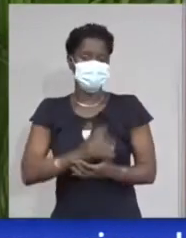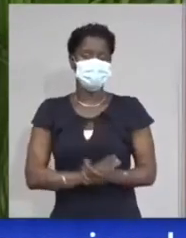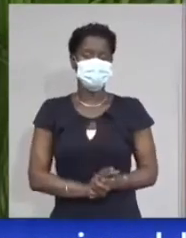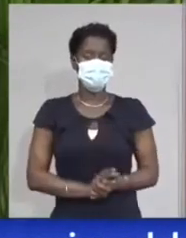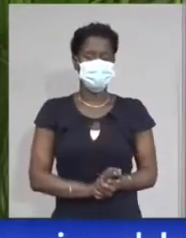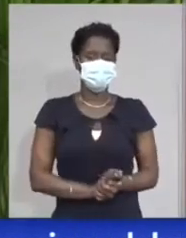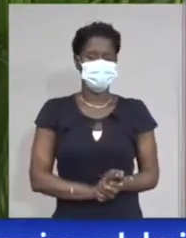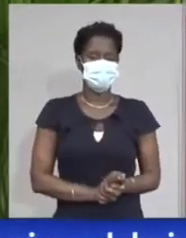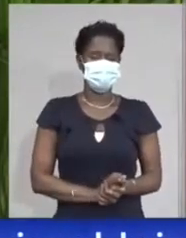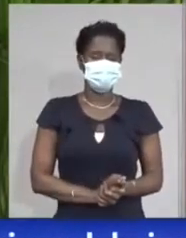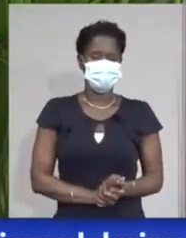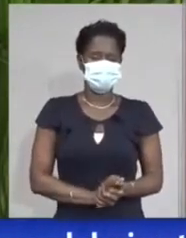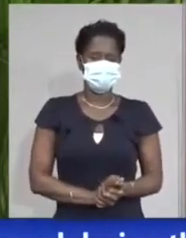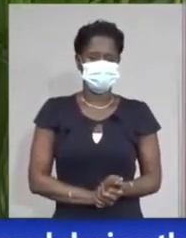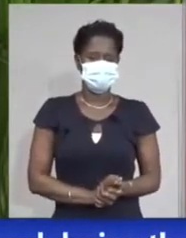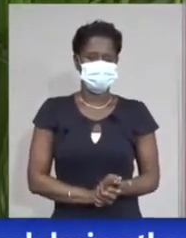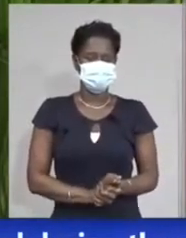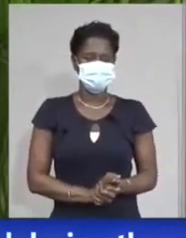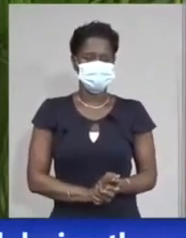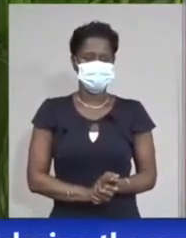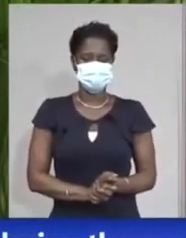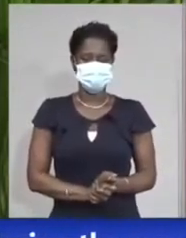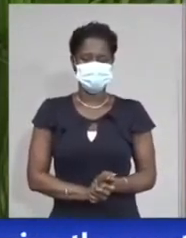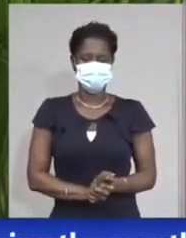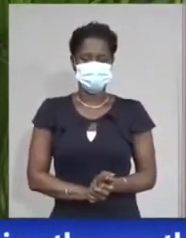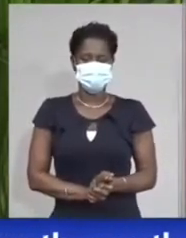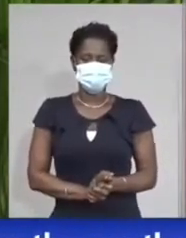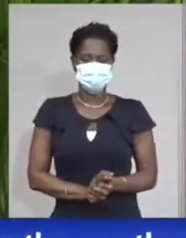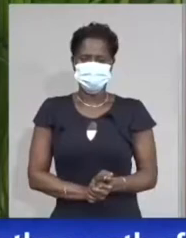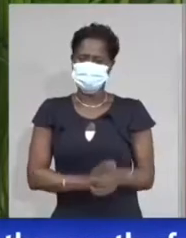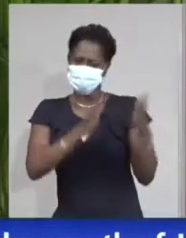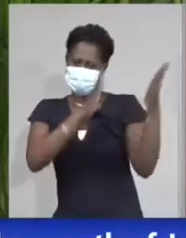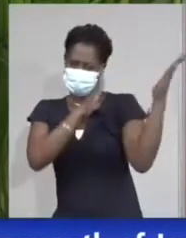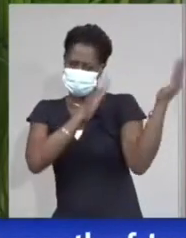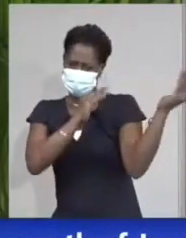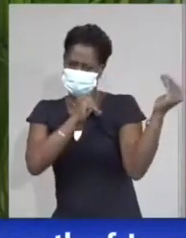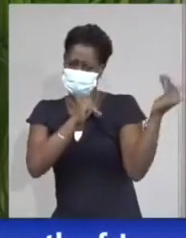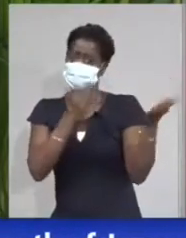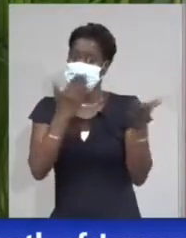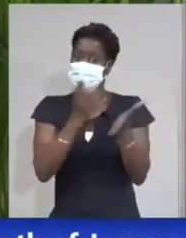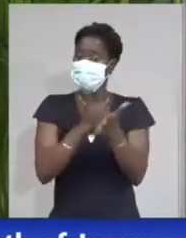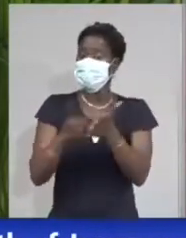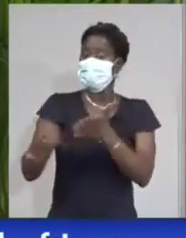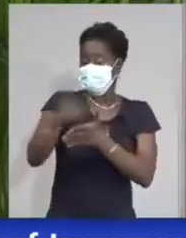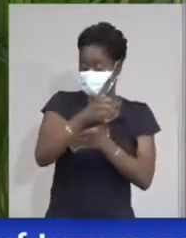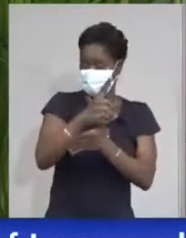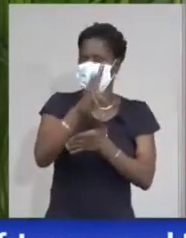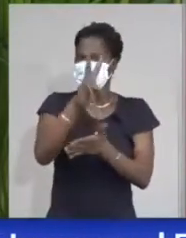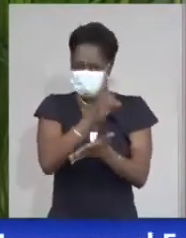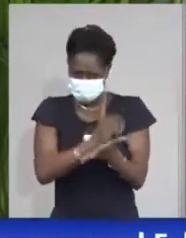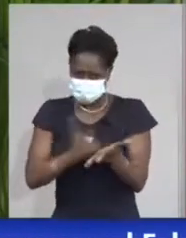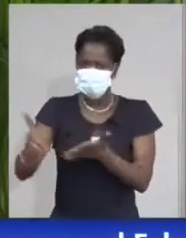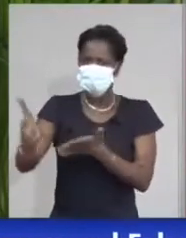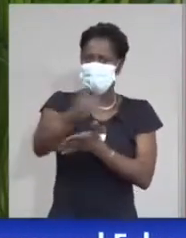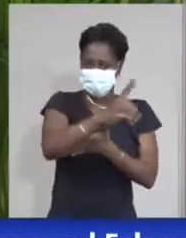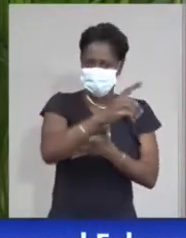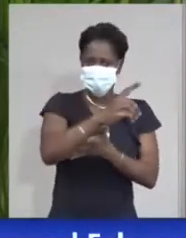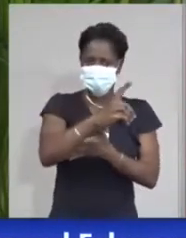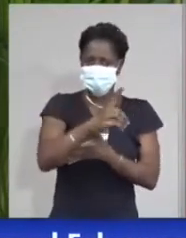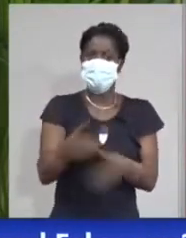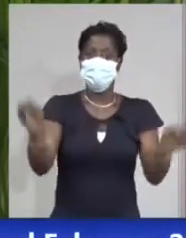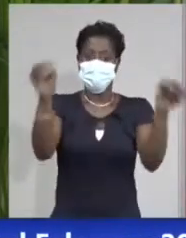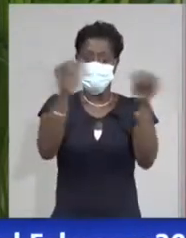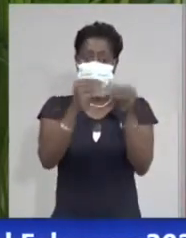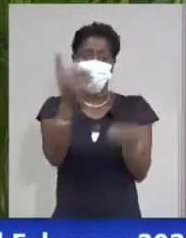full 74,000 before May. So we are hoping that by next week or the week after that we get our first shipment so that there's